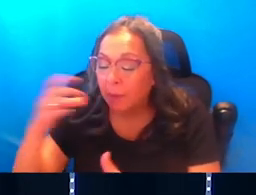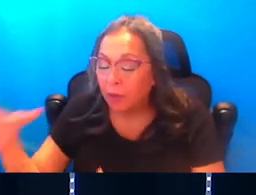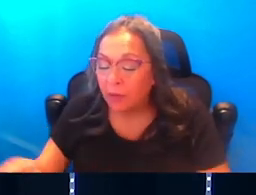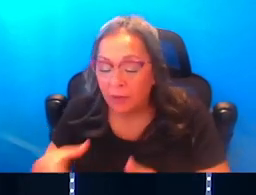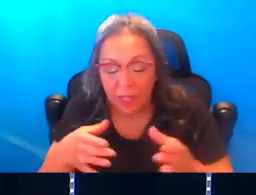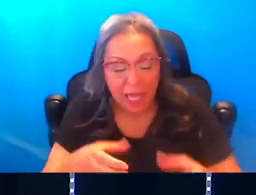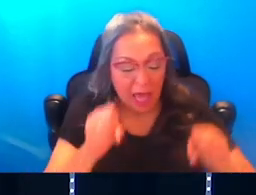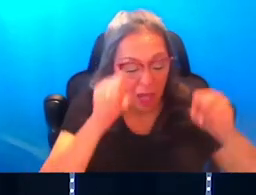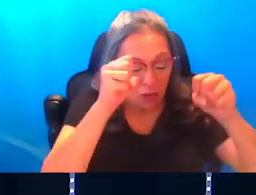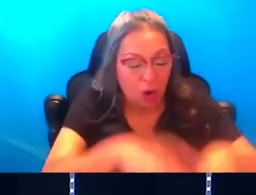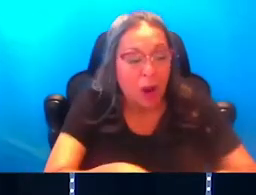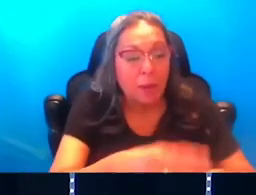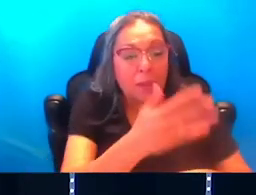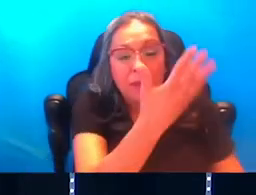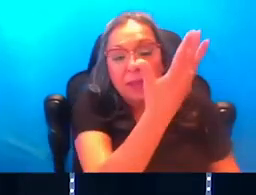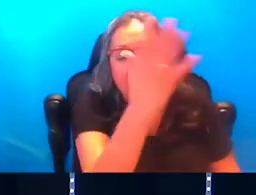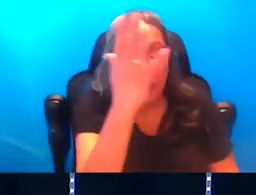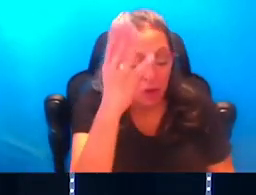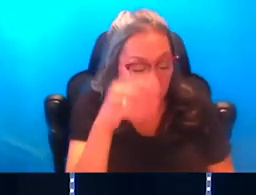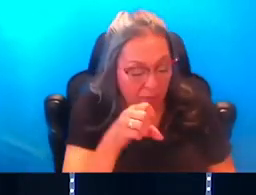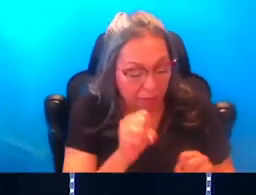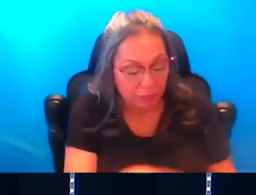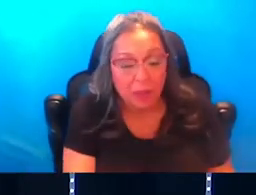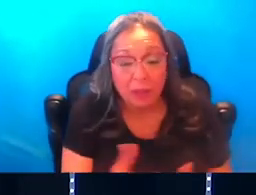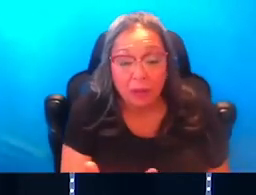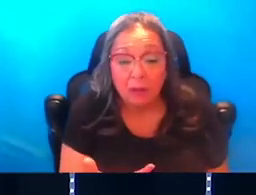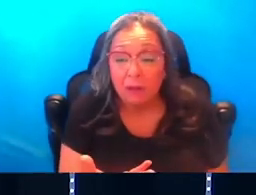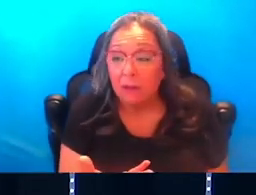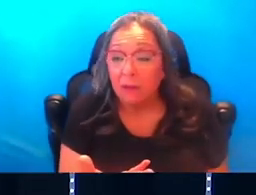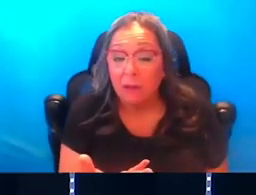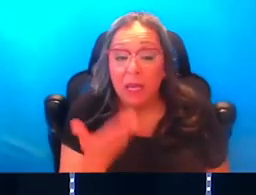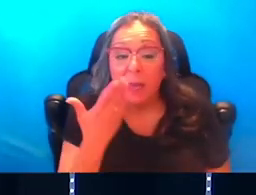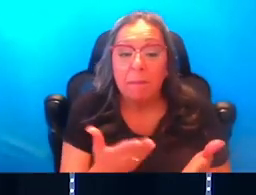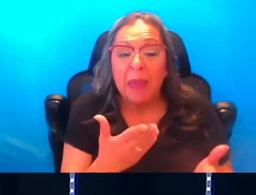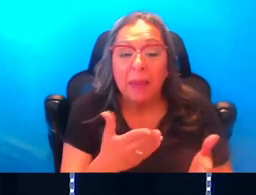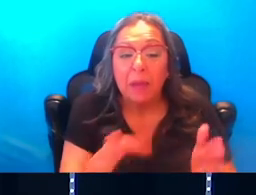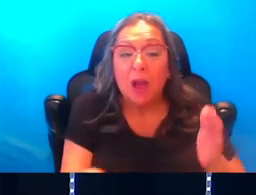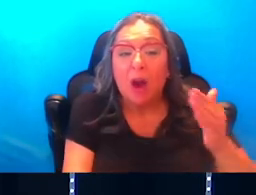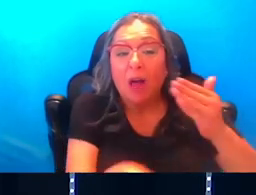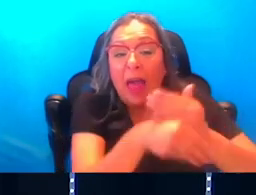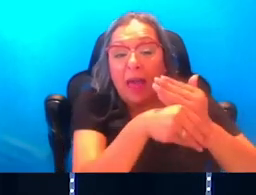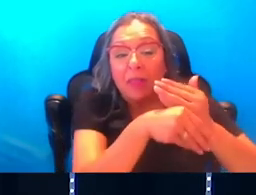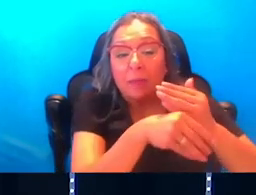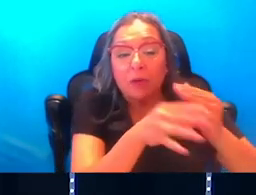Saying, how's this look now? Maybe I'll take some of them and I'll scotch tape them to my branches.